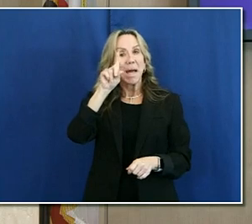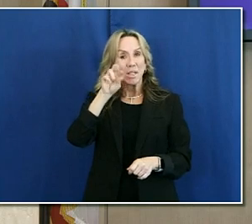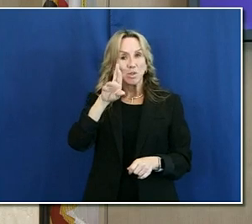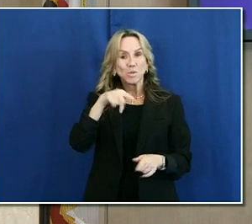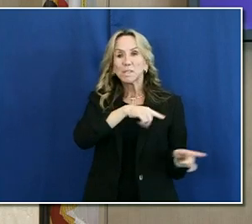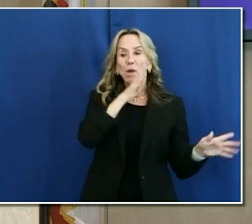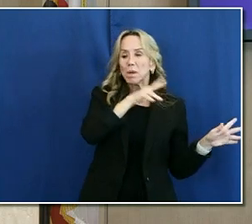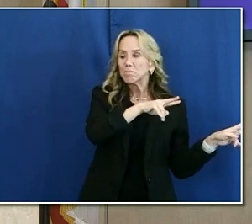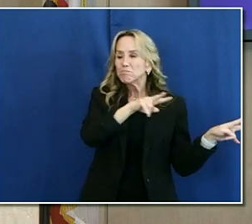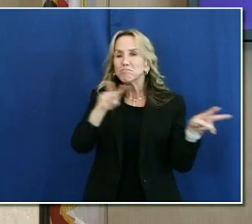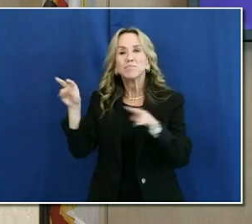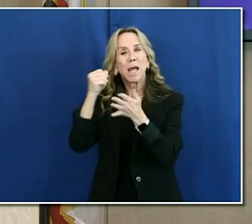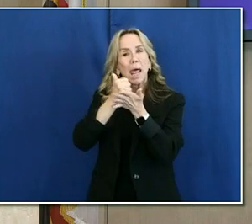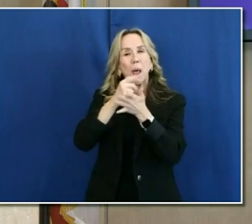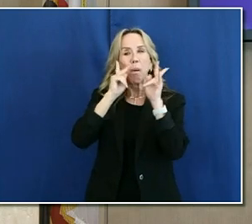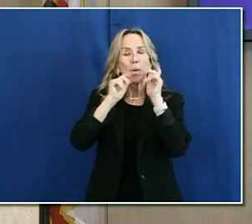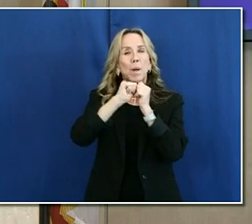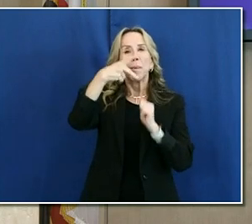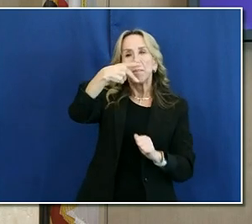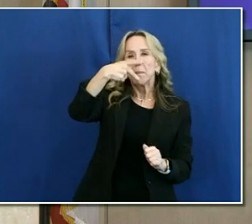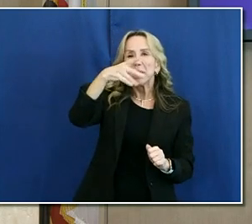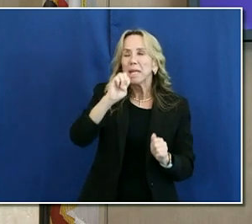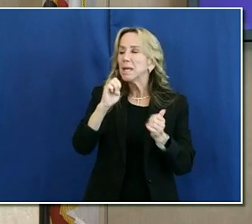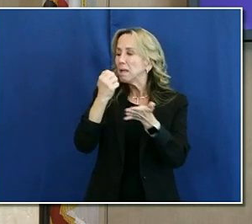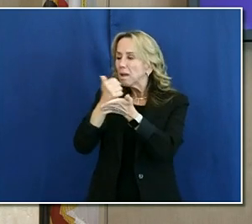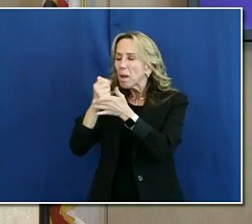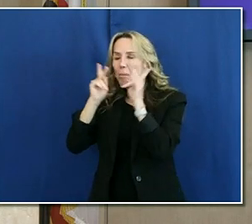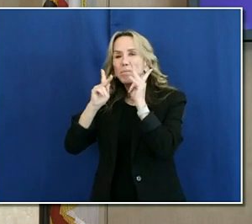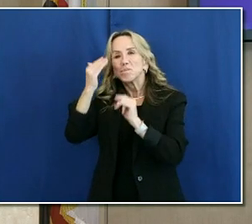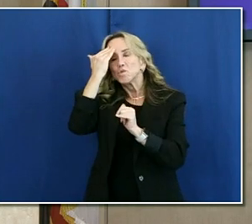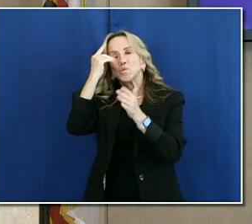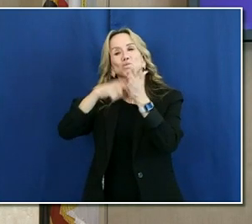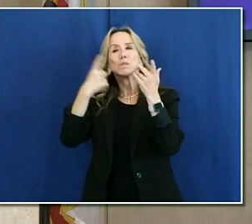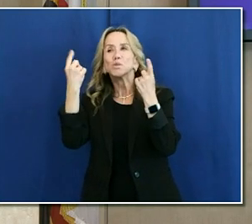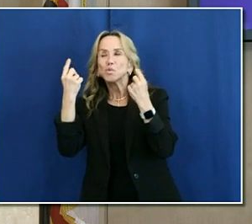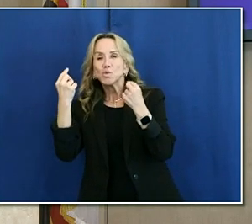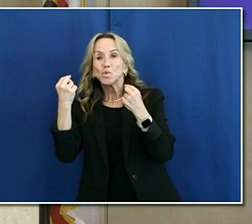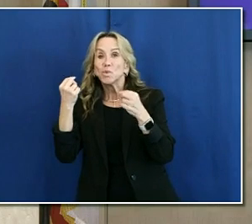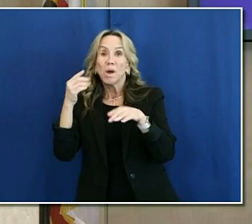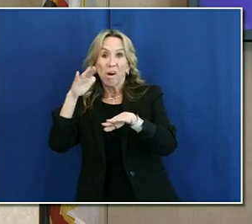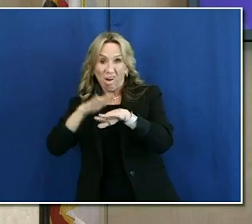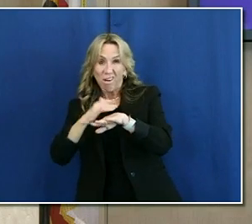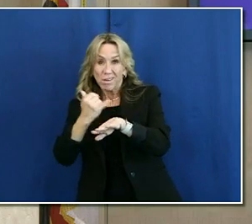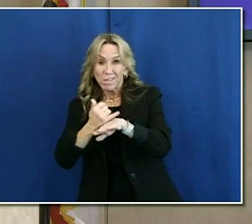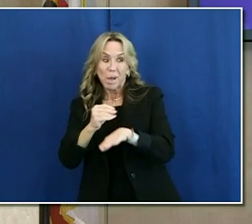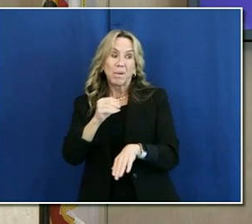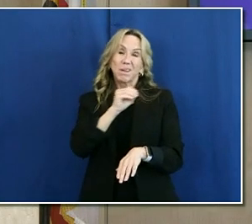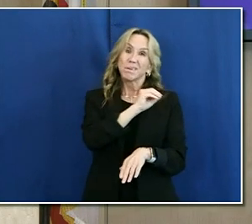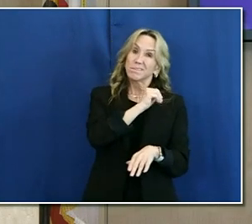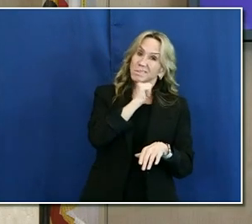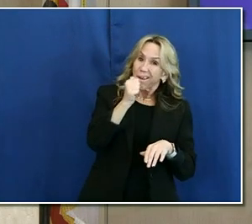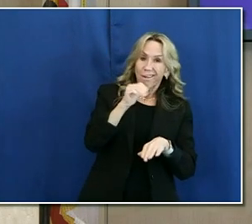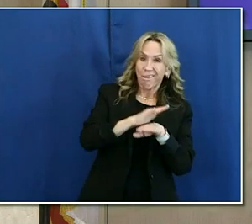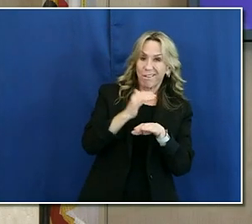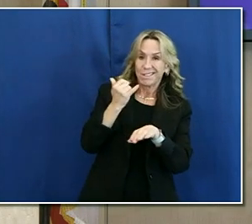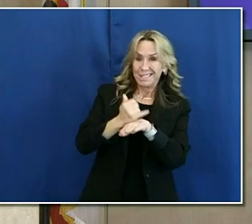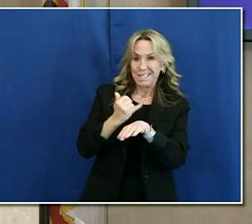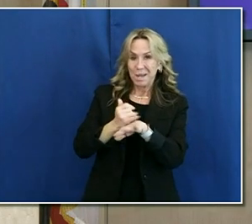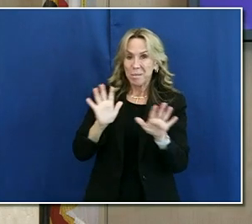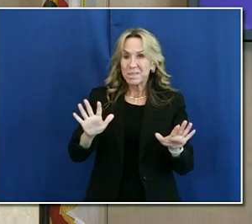safety when they come on campus. So it's been both on campus and off campus in terms of our efforts. As part of my office, we have